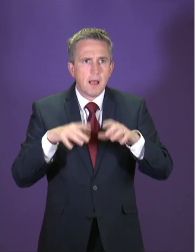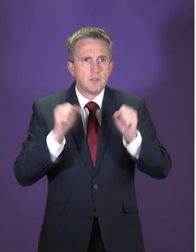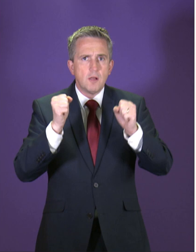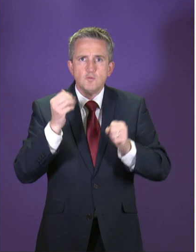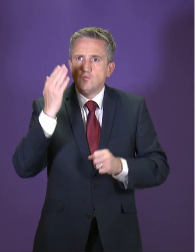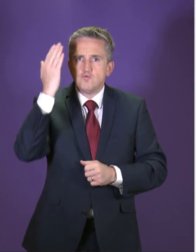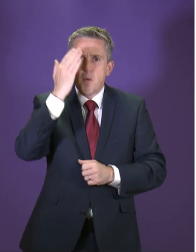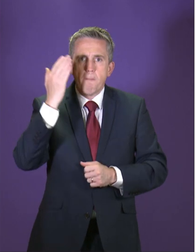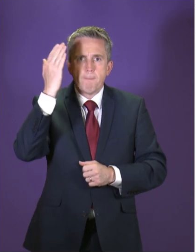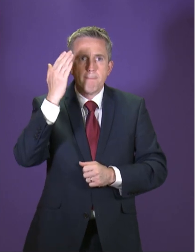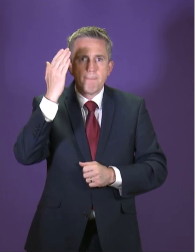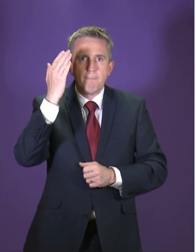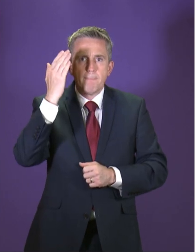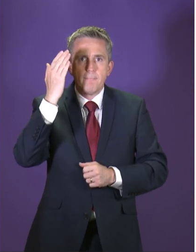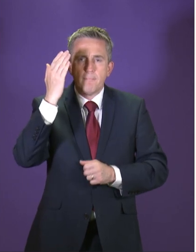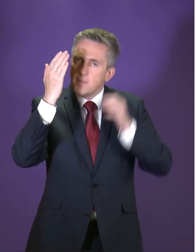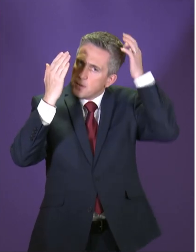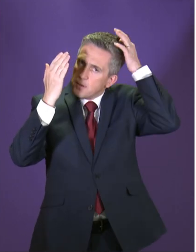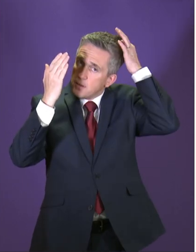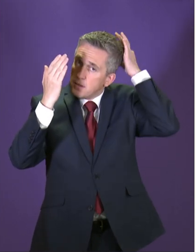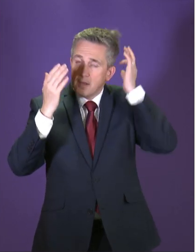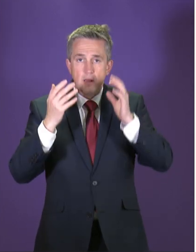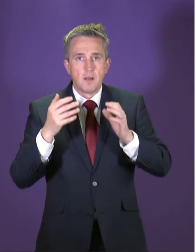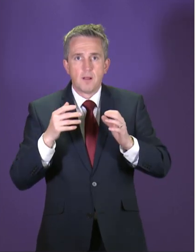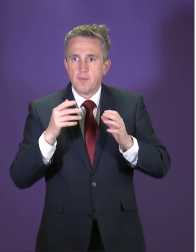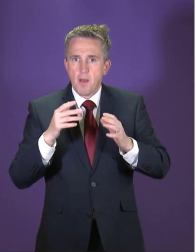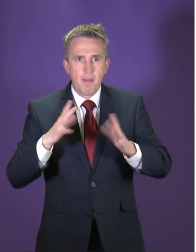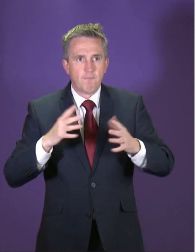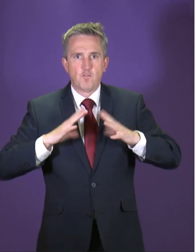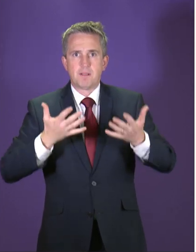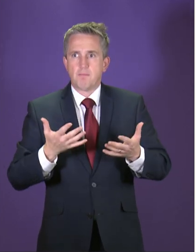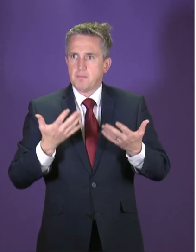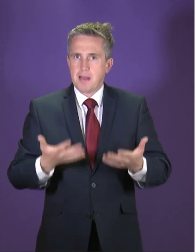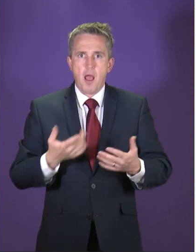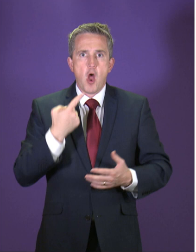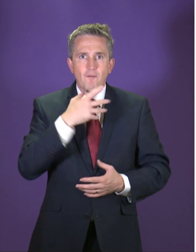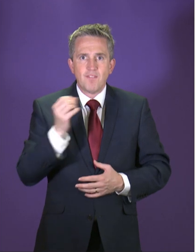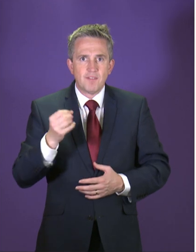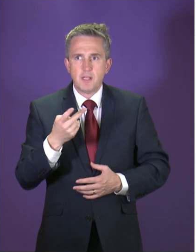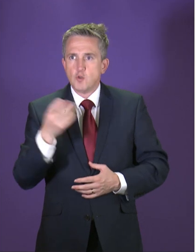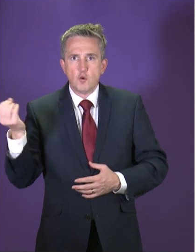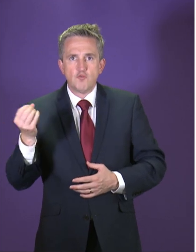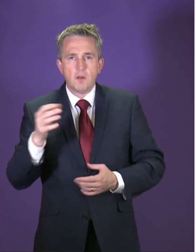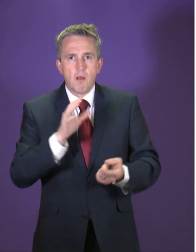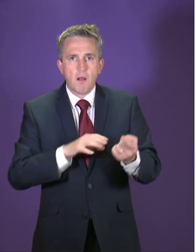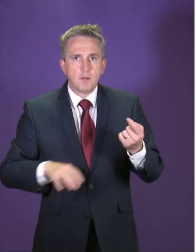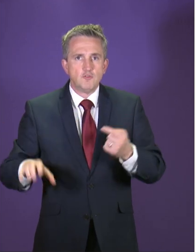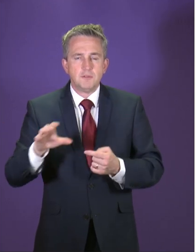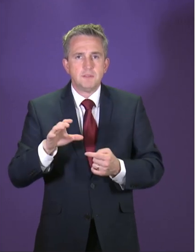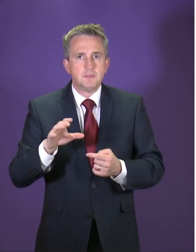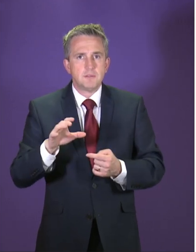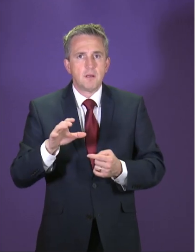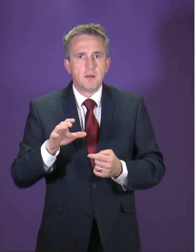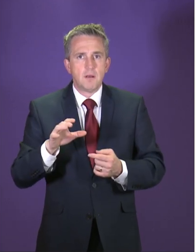since now in 152 different countries. And when I'm saying 152, here